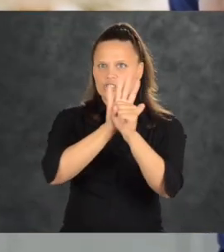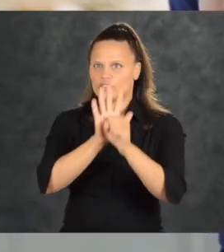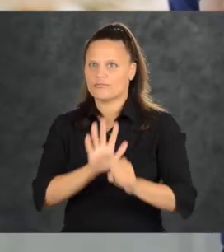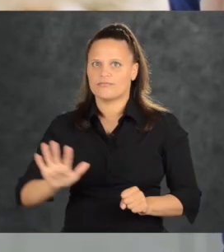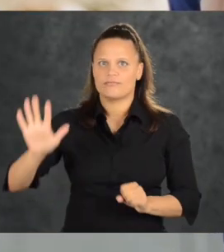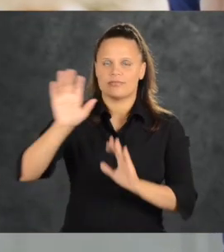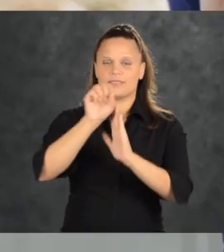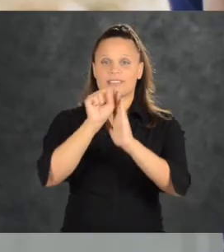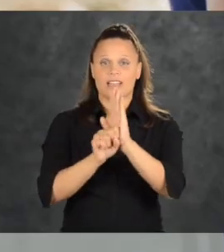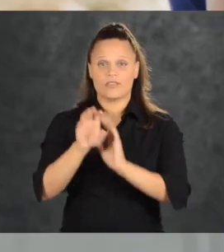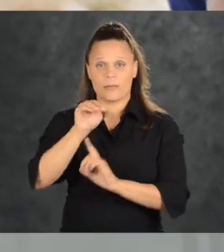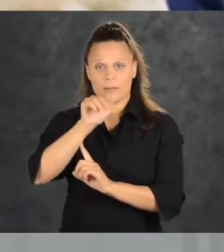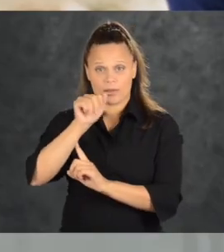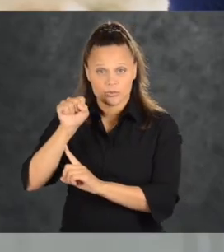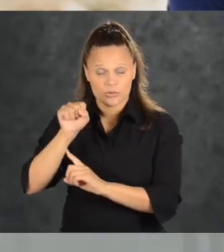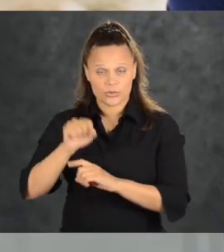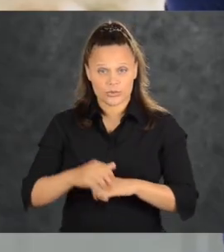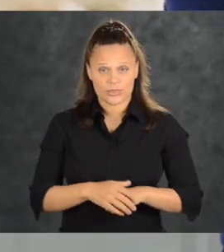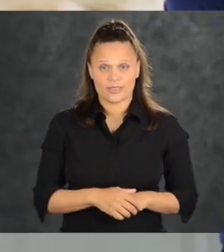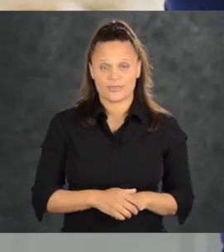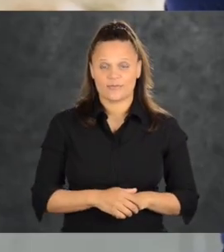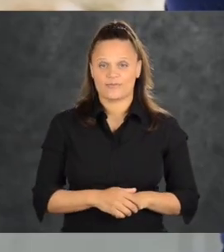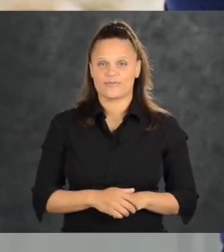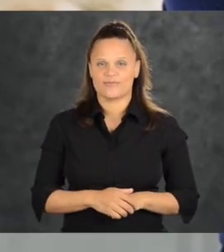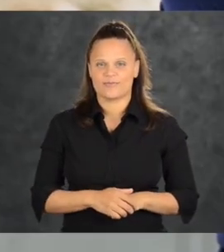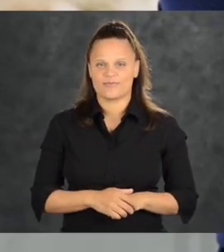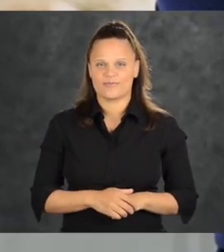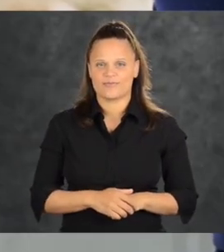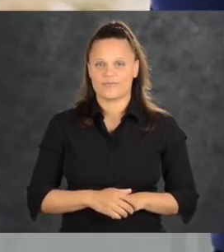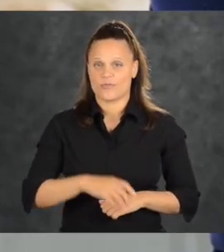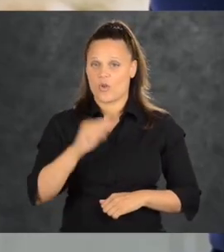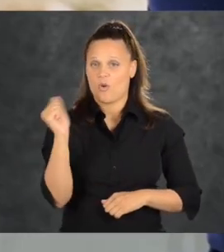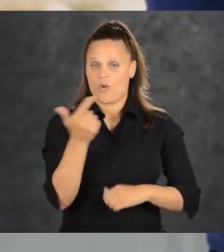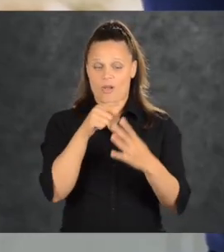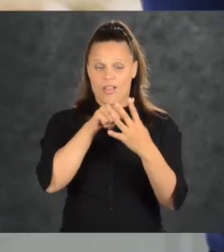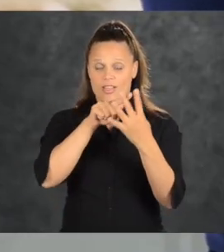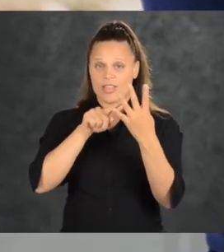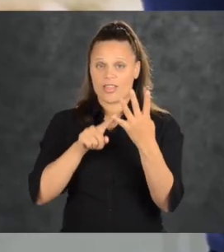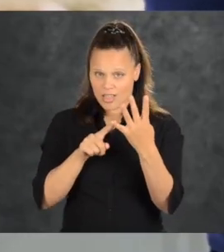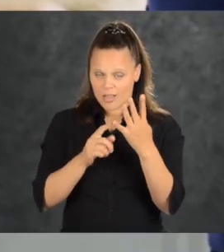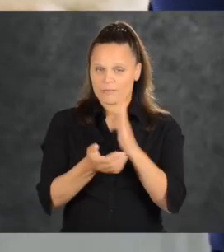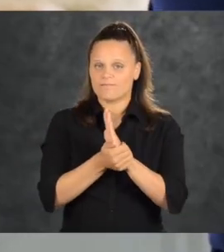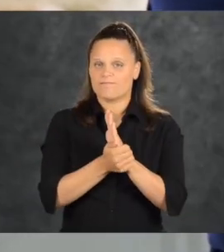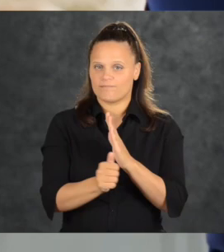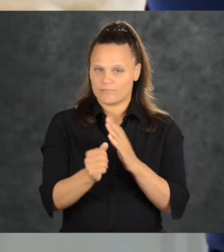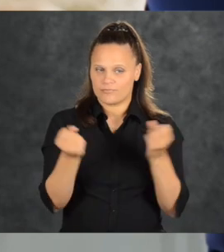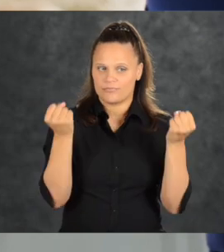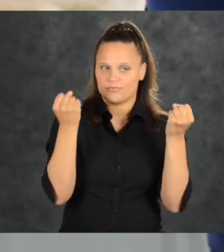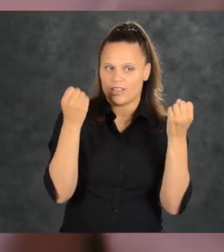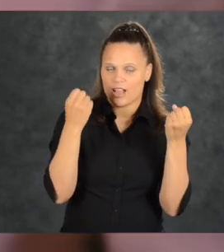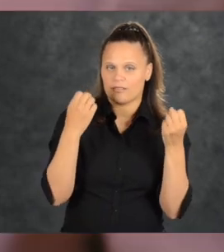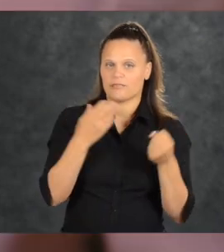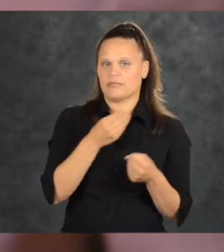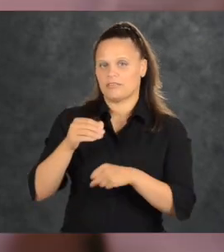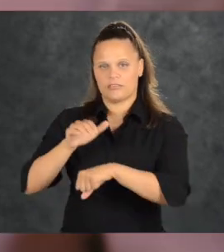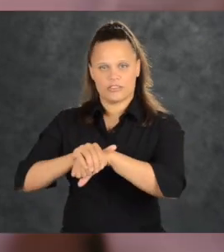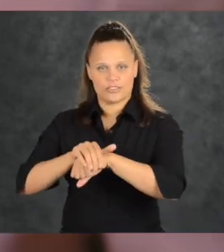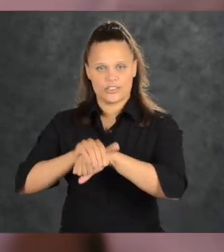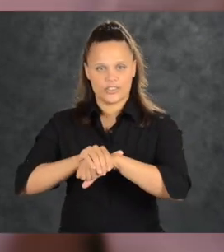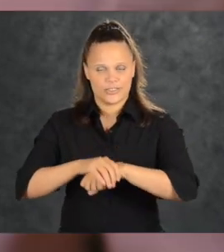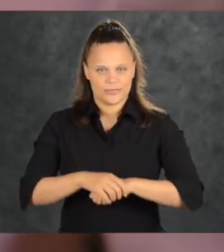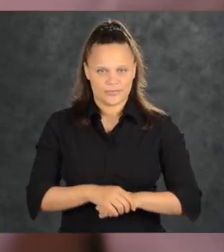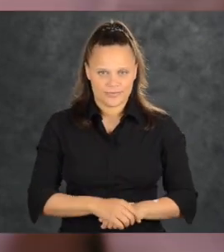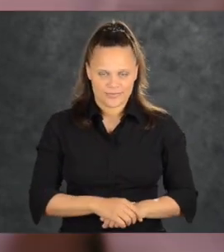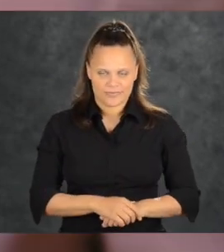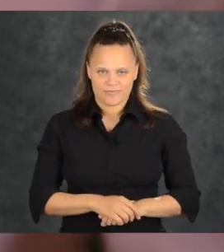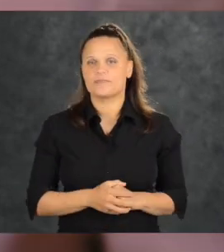state government jobs. A man and a woman, both people of color, in hard hats, discuss the progress at a construction site. Colleagues review